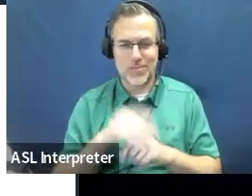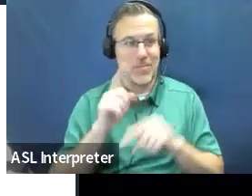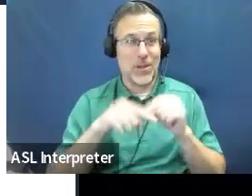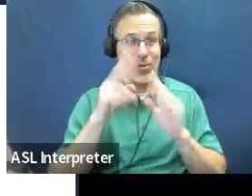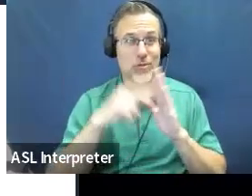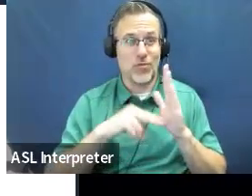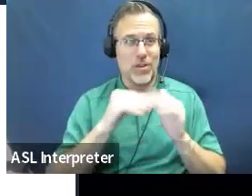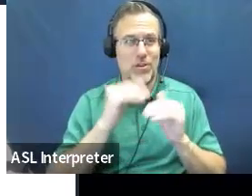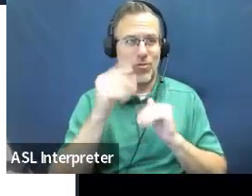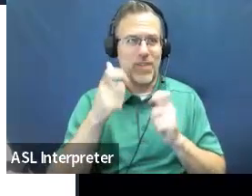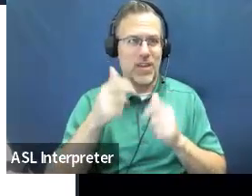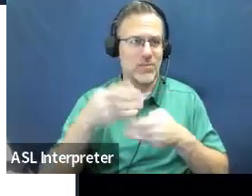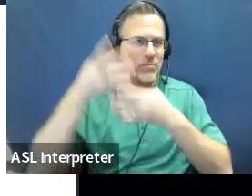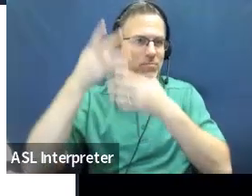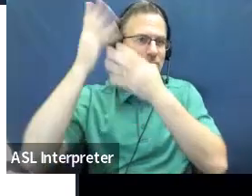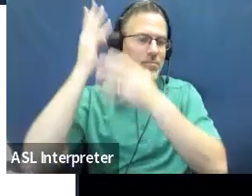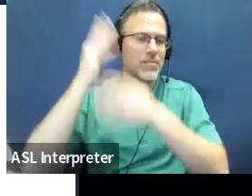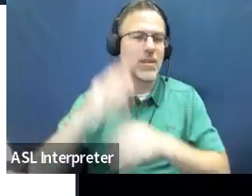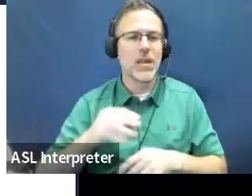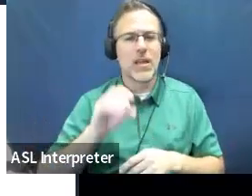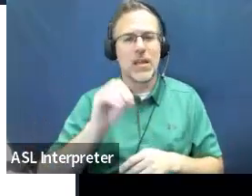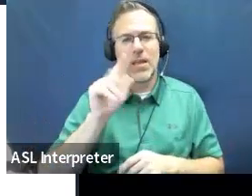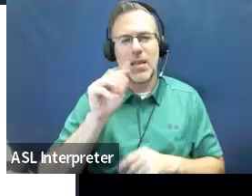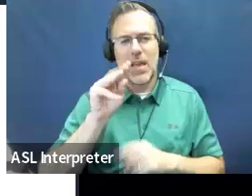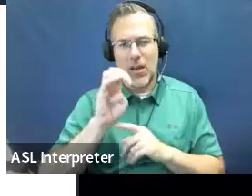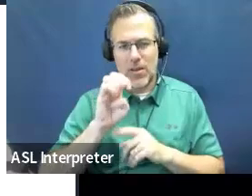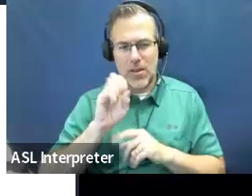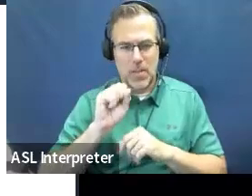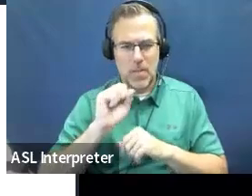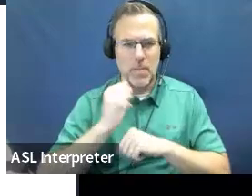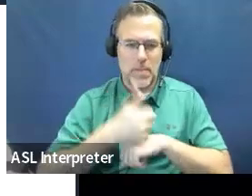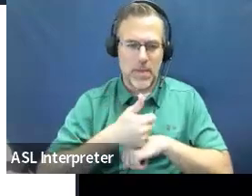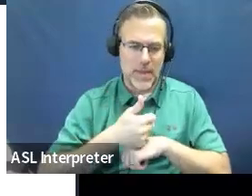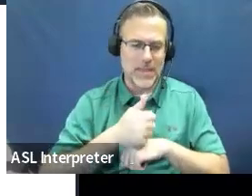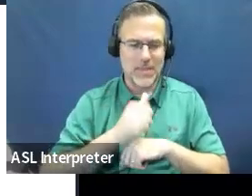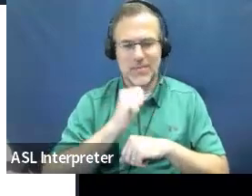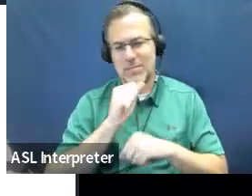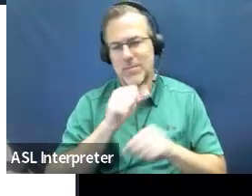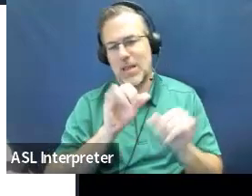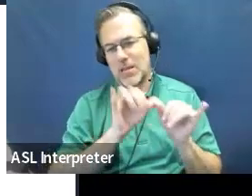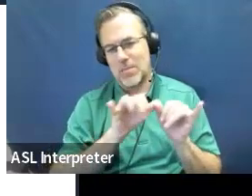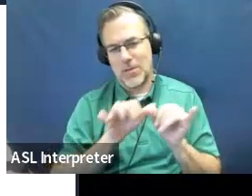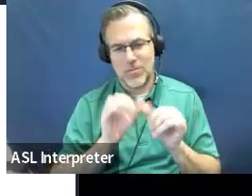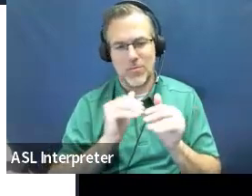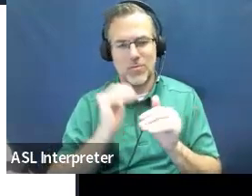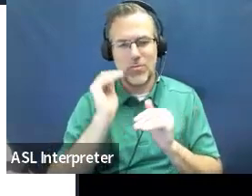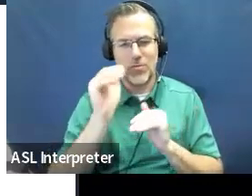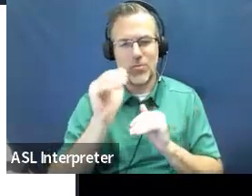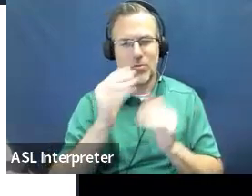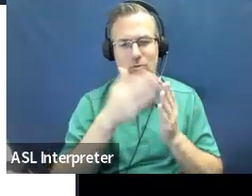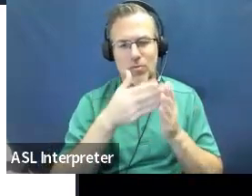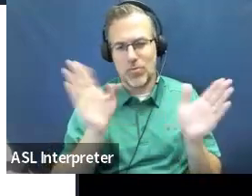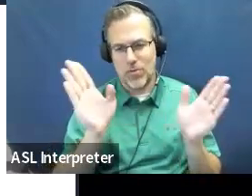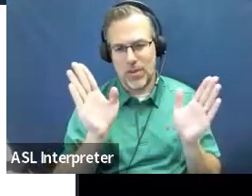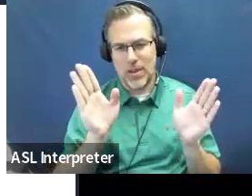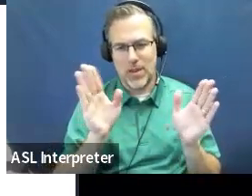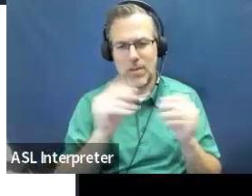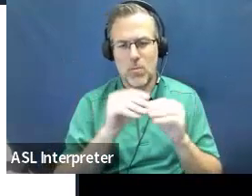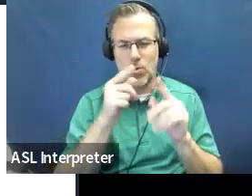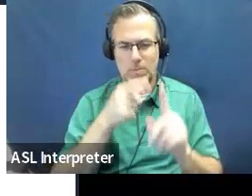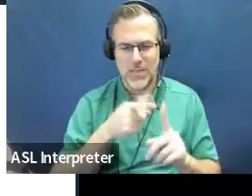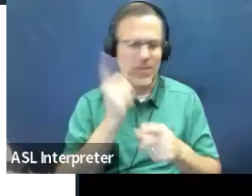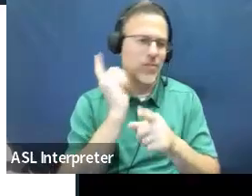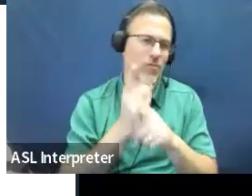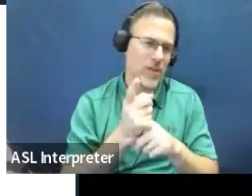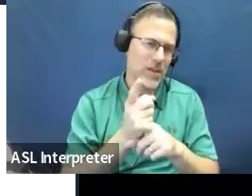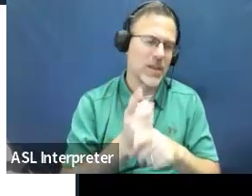too fast. Right. It was outcome based. It wasn't measurable. It was too broad, needs to be more specific. Exactly. But the real piece